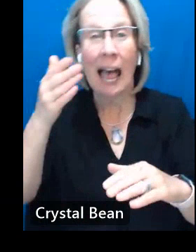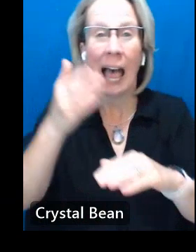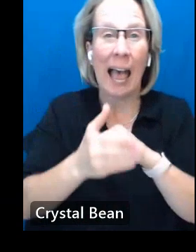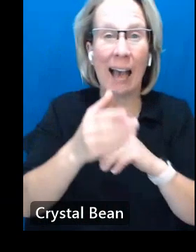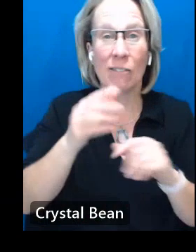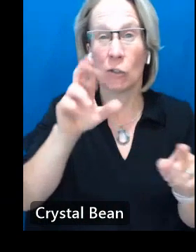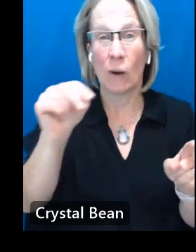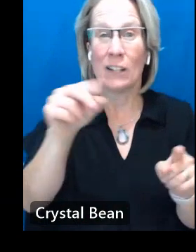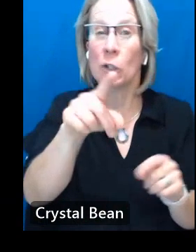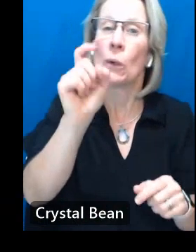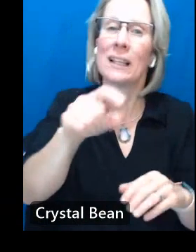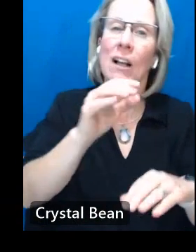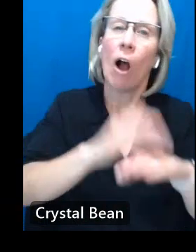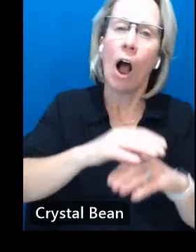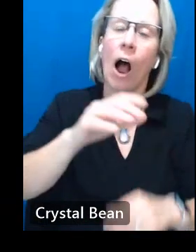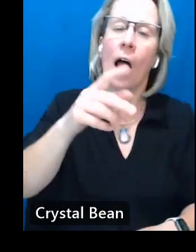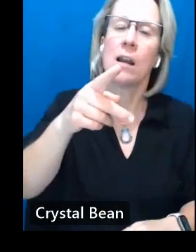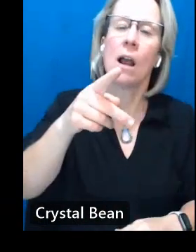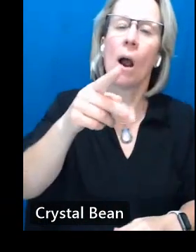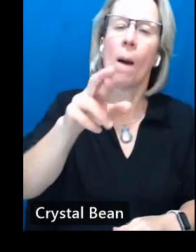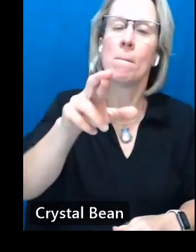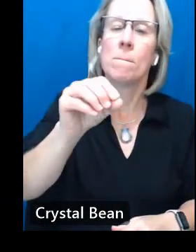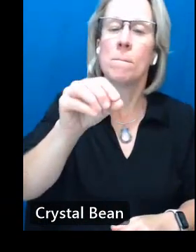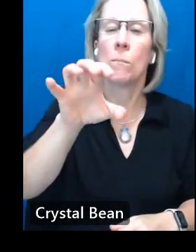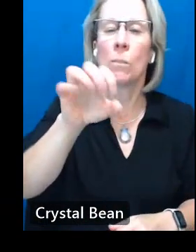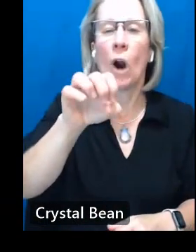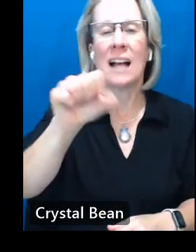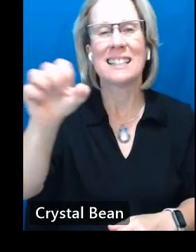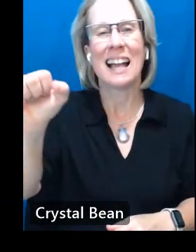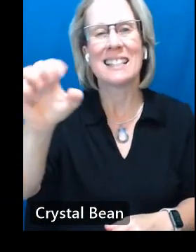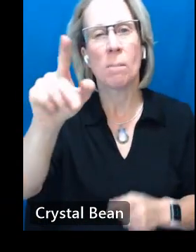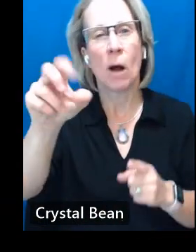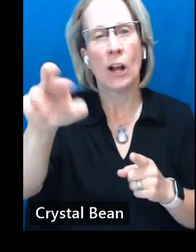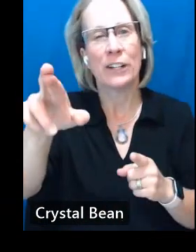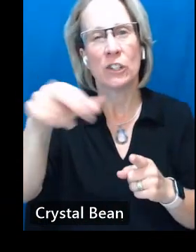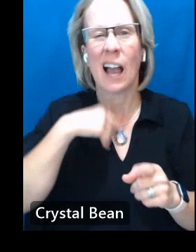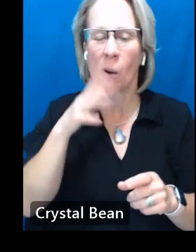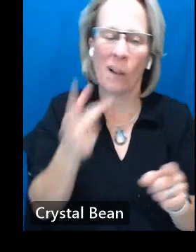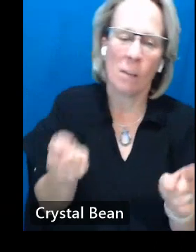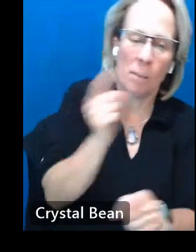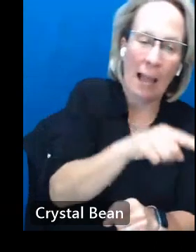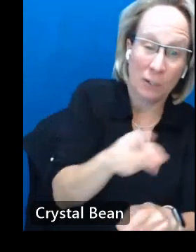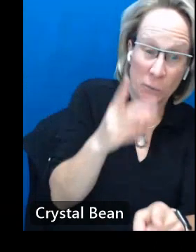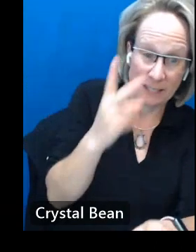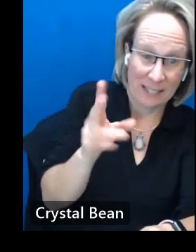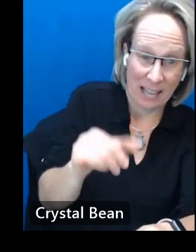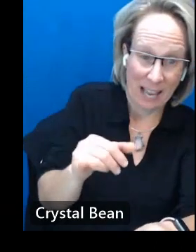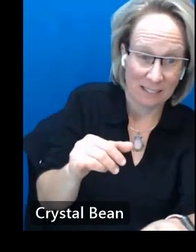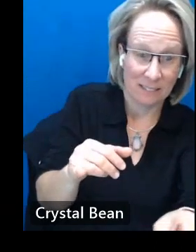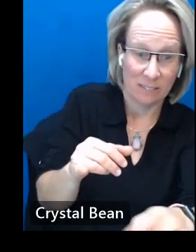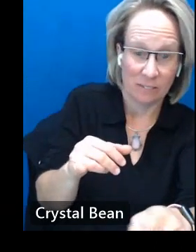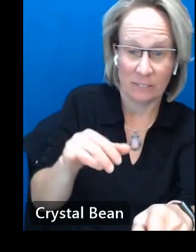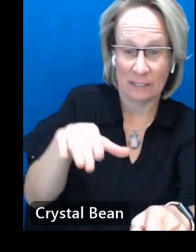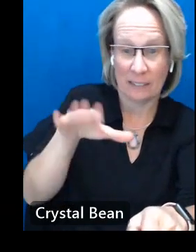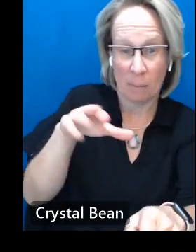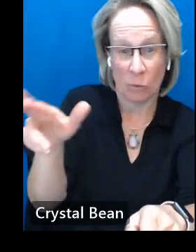Monitor. Let me go back to the previous slide. You see it up here in the kind of top right, Process Monitor. Click on that.